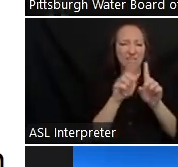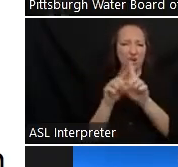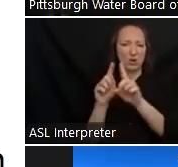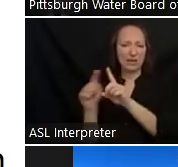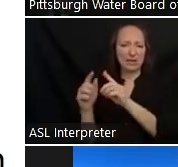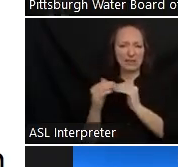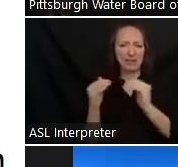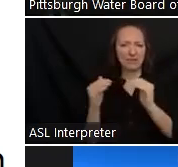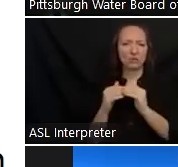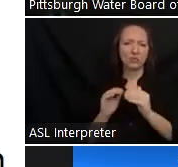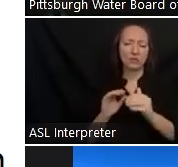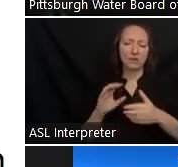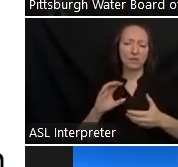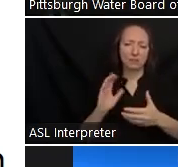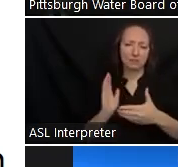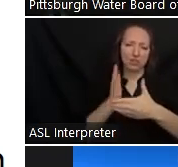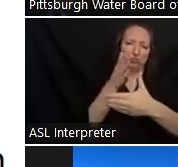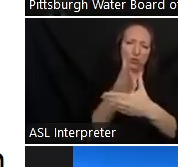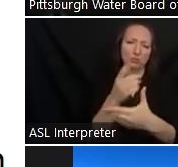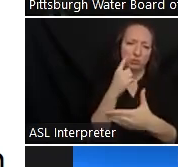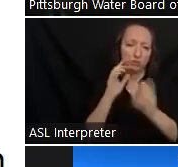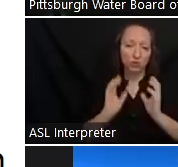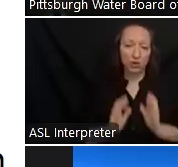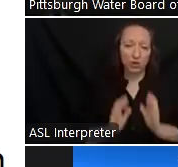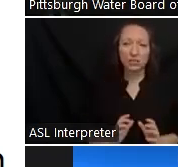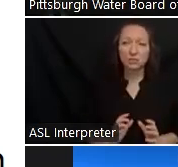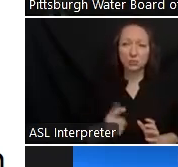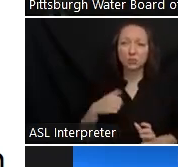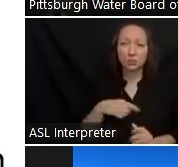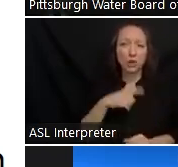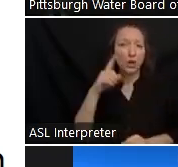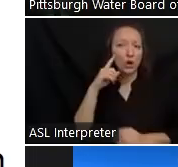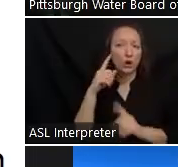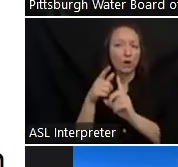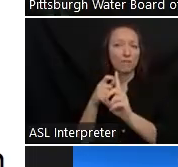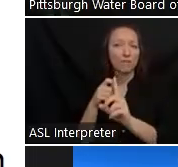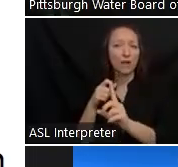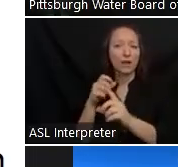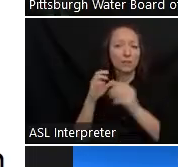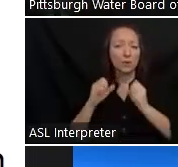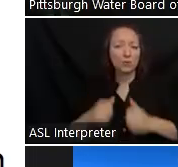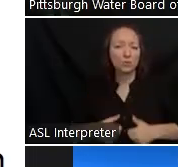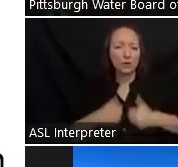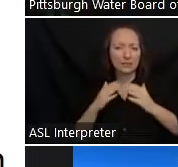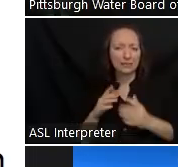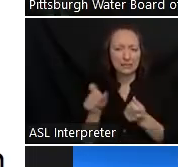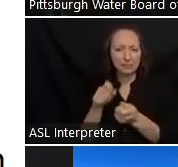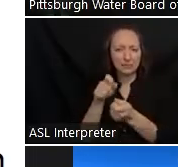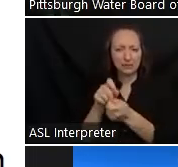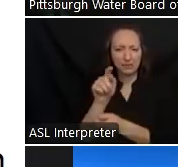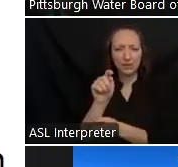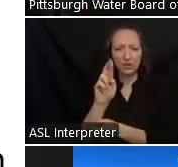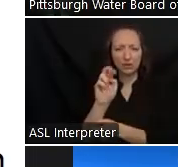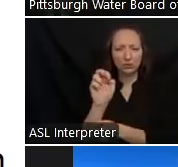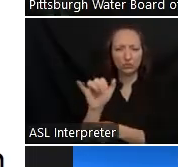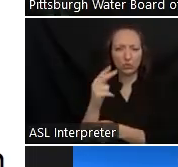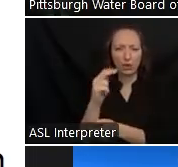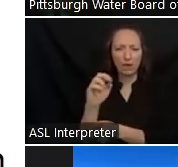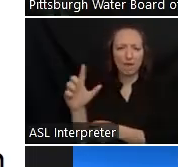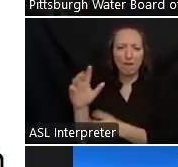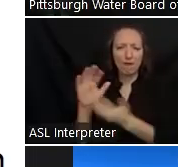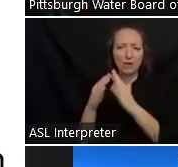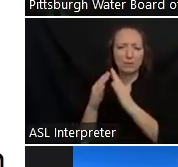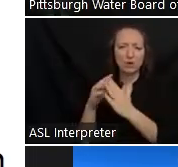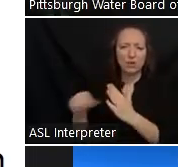for customers. We heard from residents, particularly in the Troy Hill neighborhood, that they were smelling some of the chemicals that are